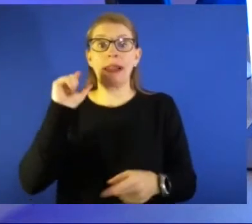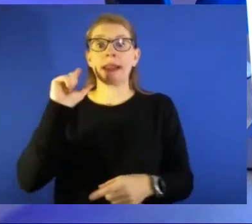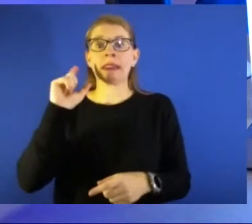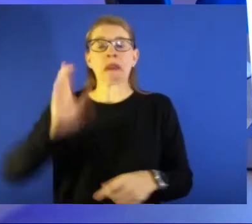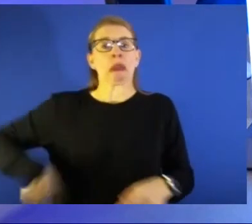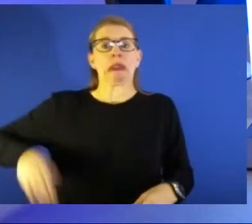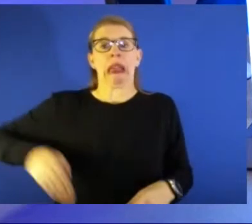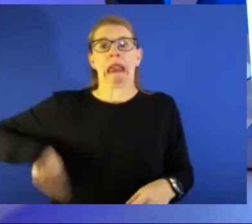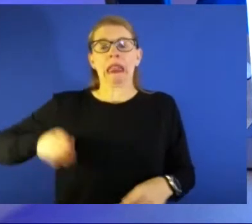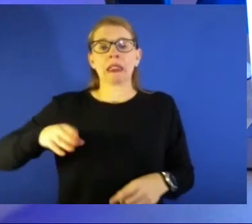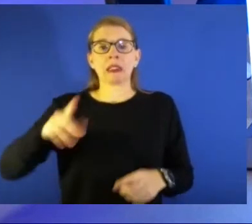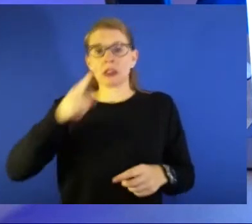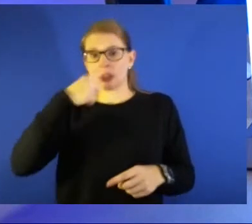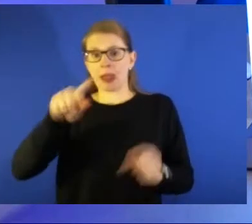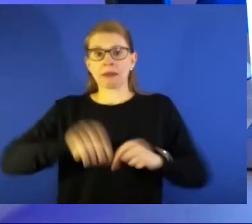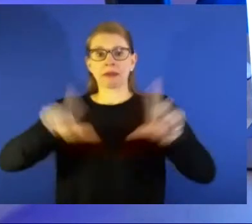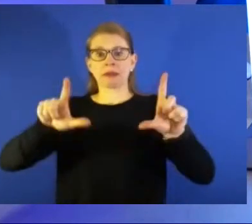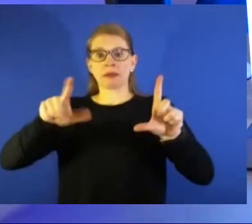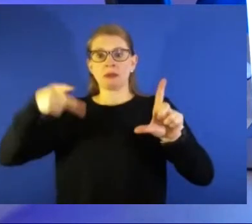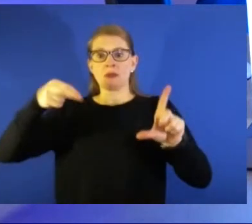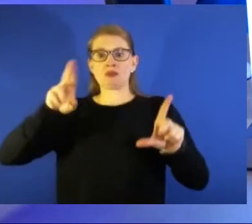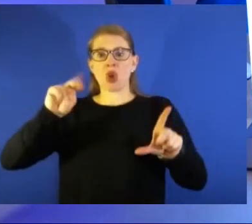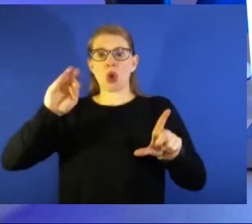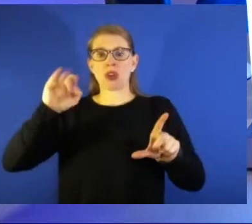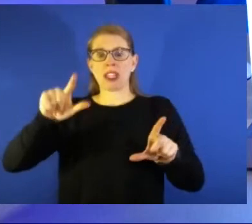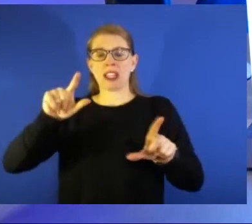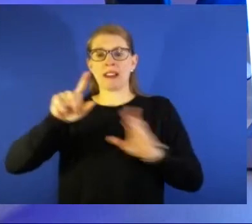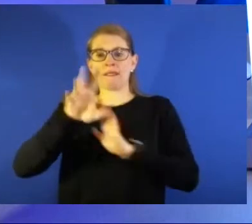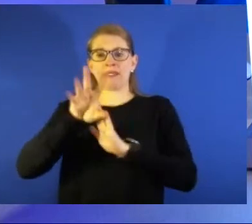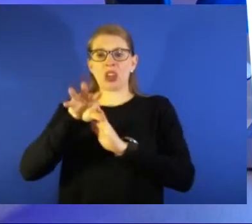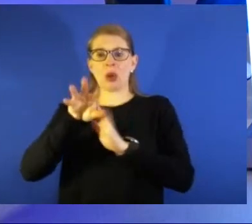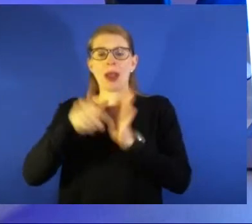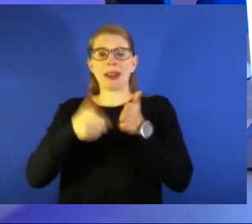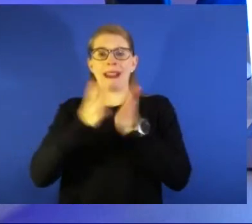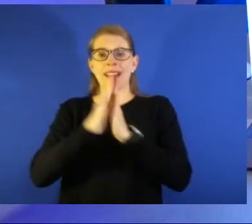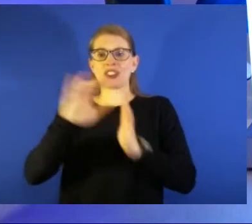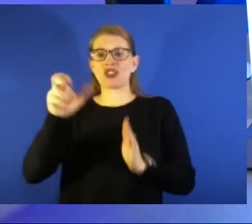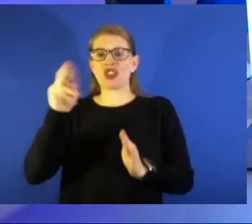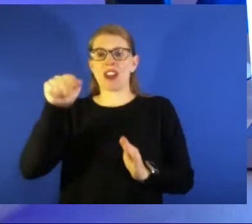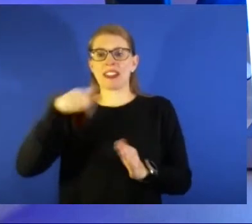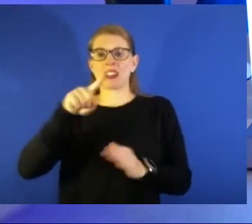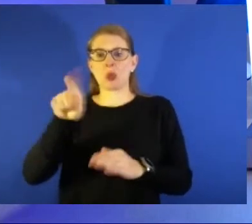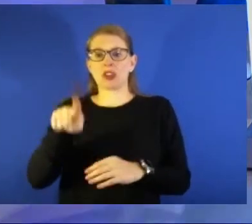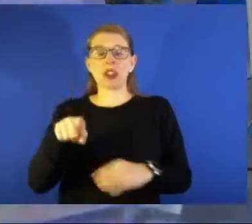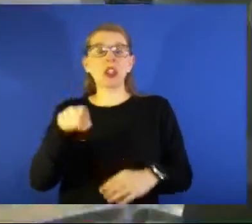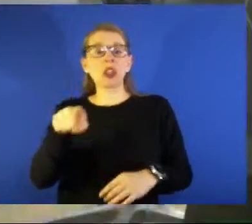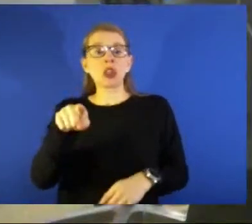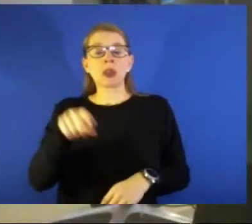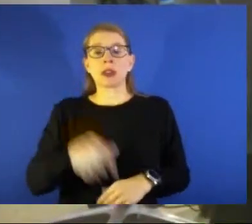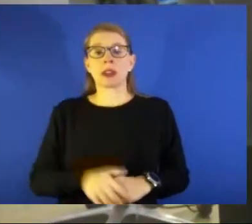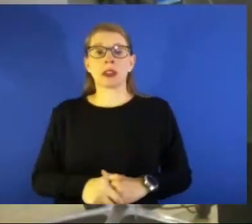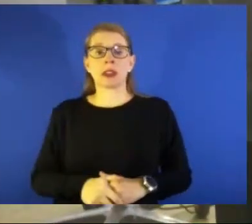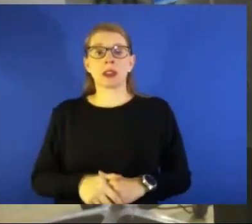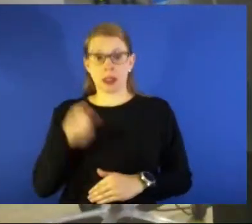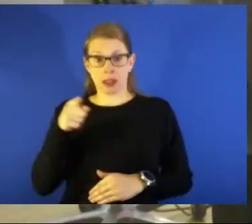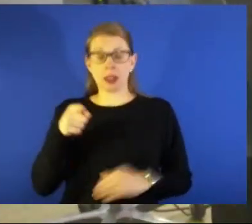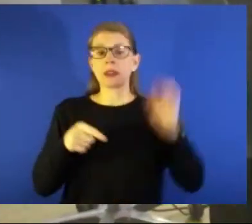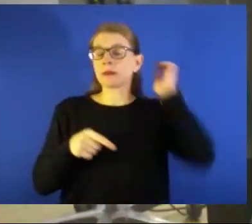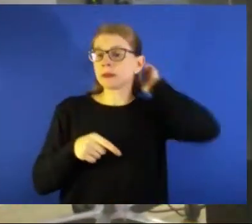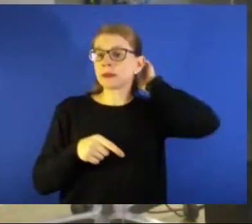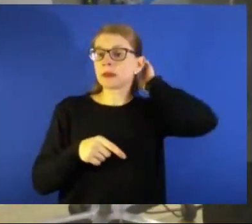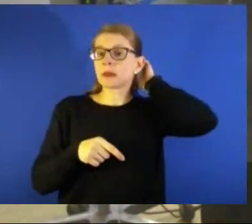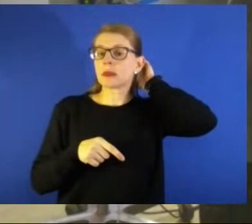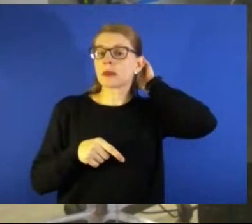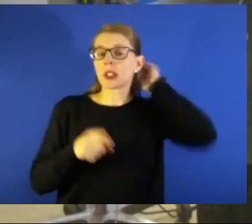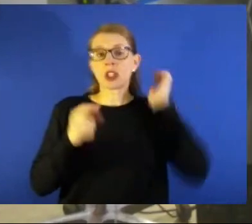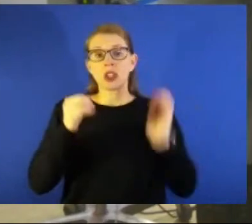video? And I want to ask John this question. You guys have that proning video. Do you ever do that